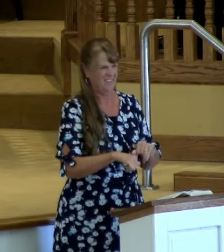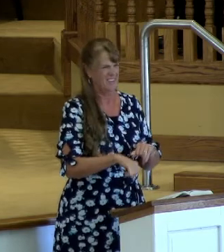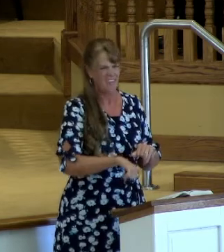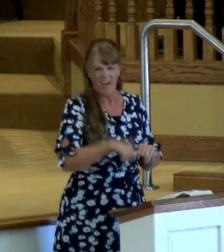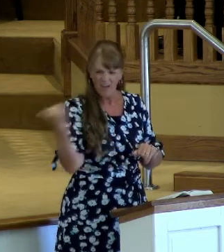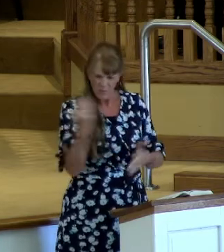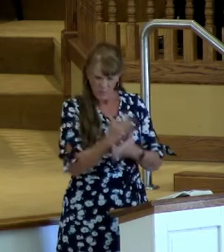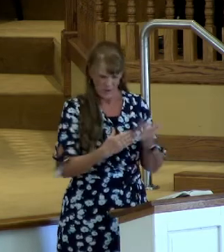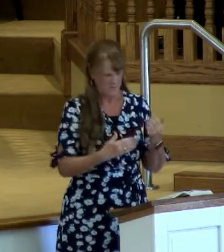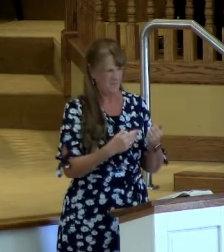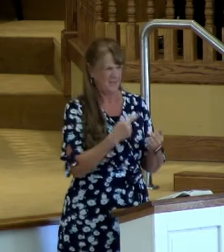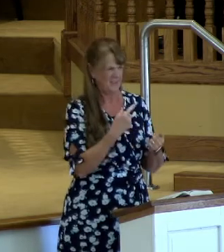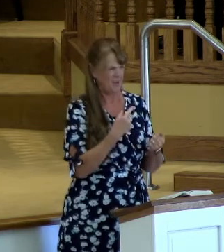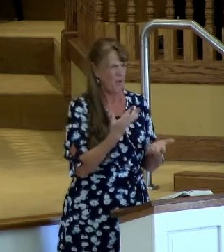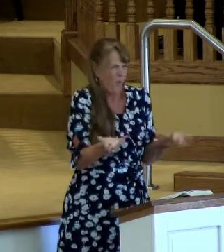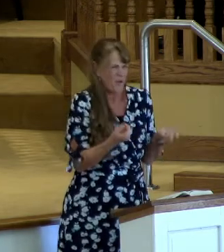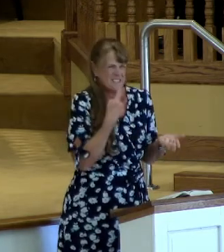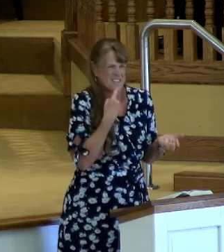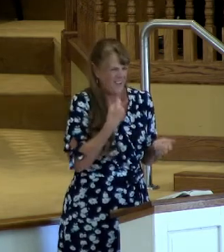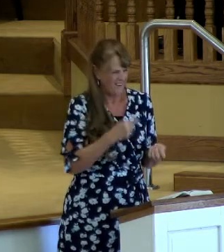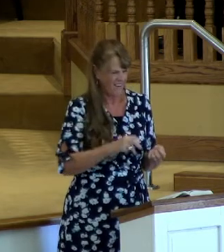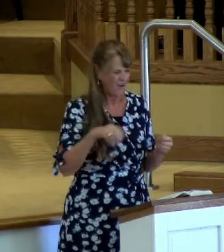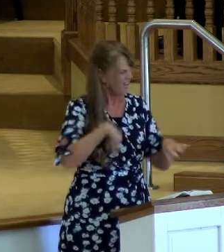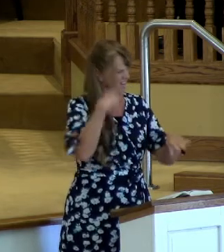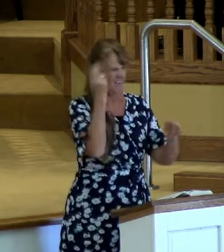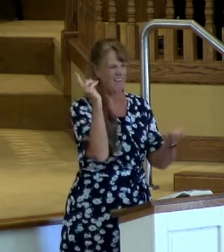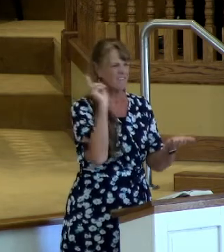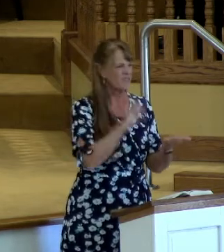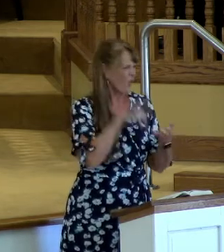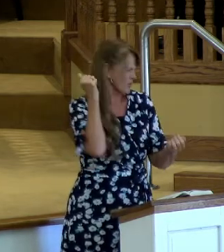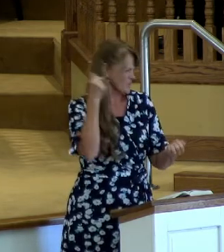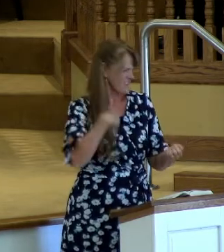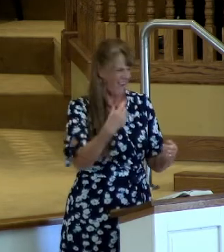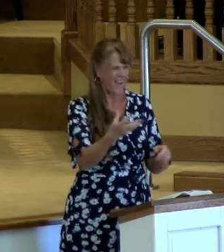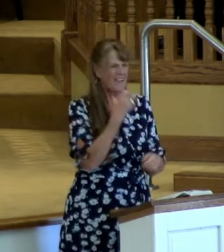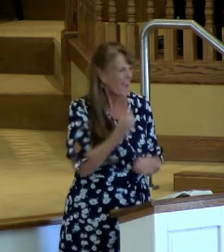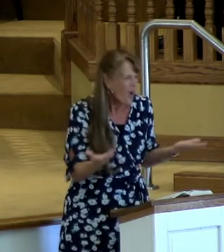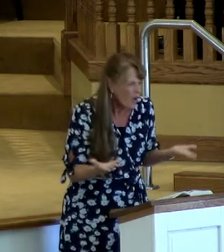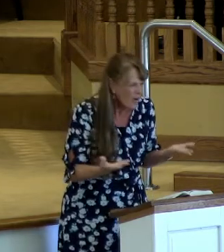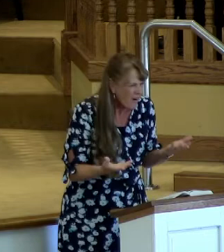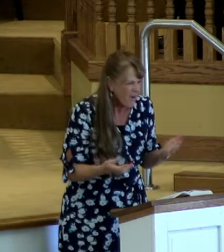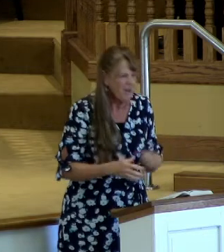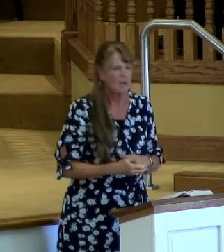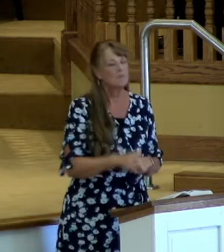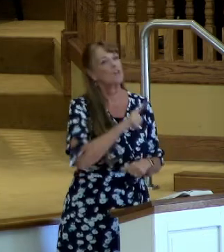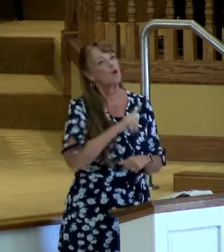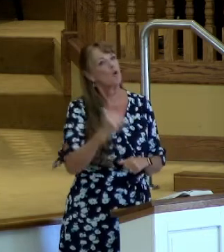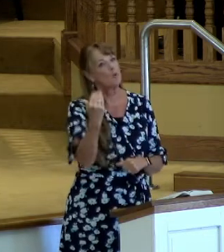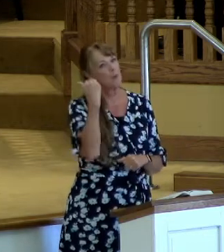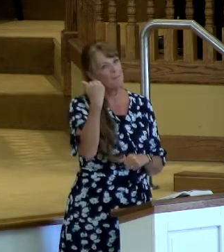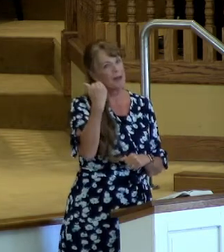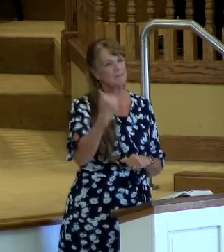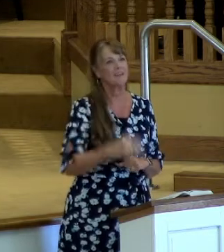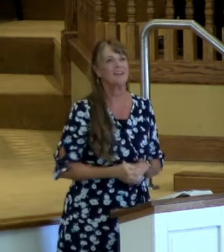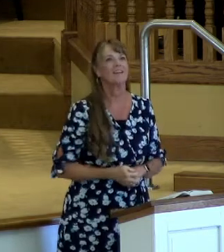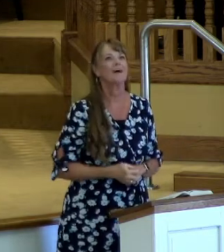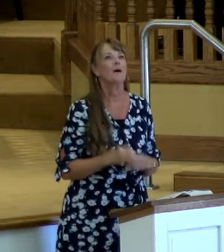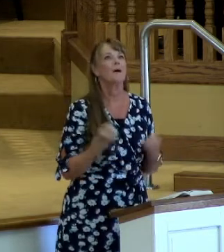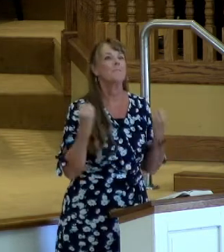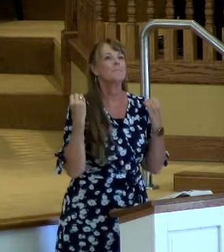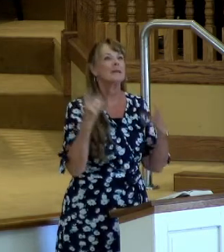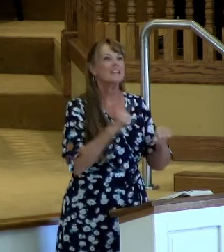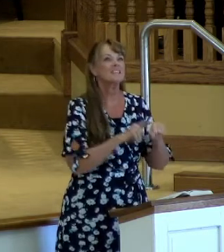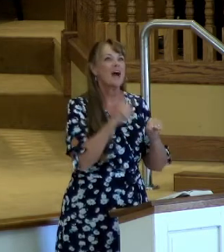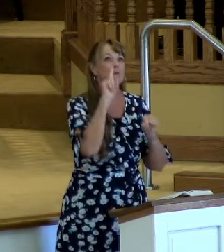what do you think? Of course I care, but you can't really say that. And then the Lord reminded me how many times we ask him that